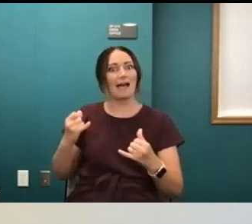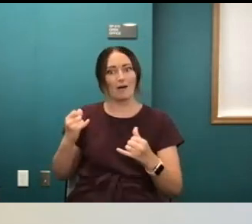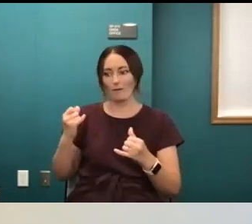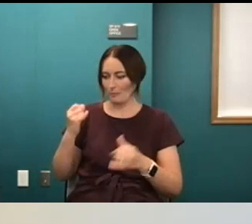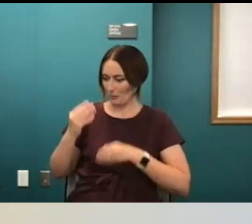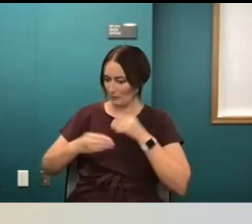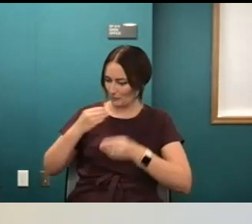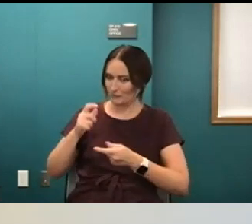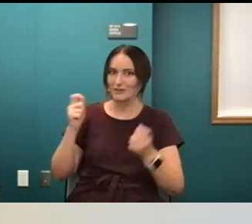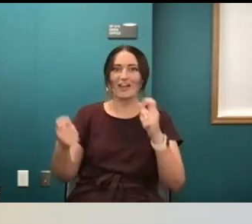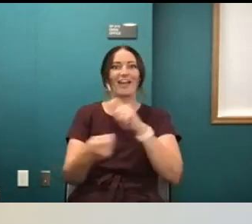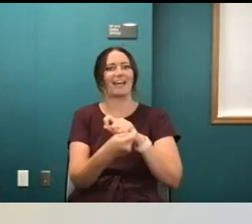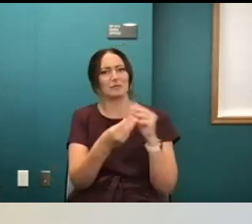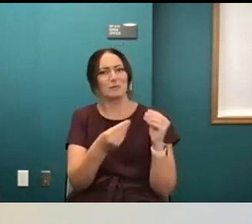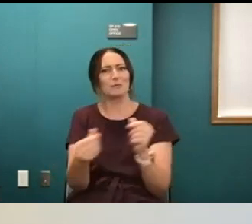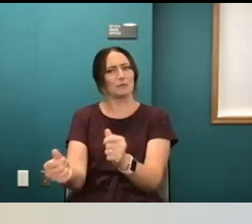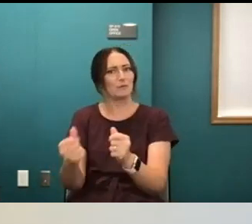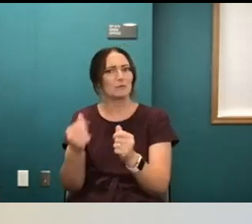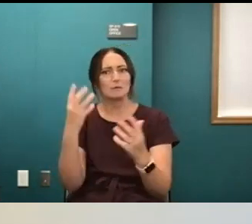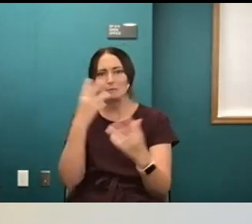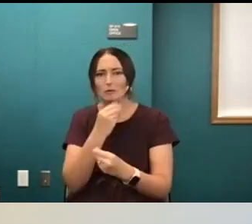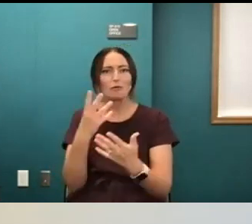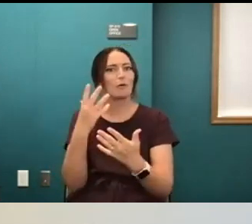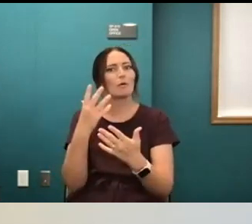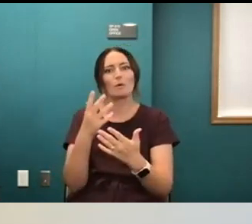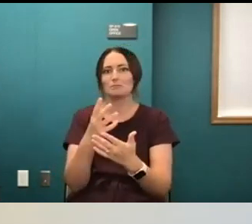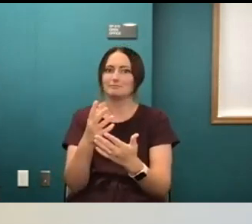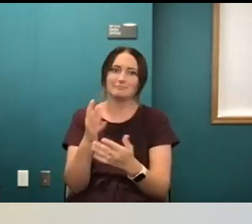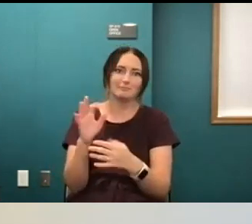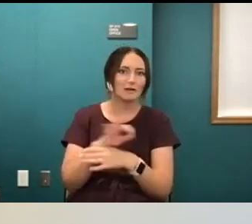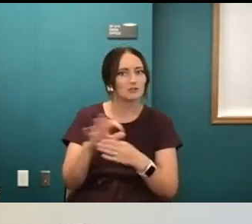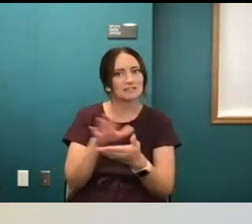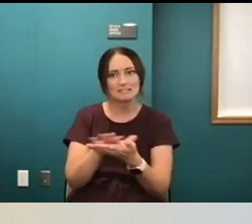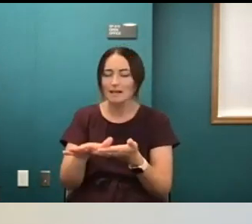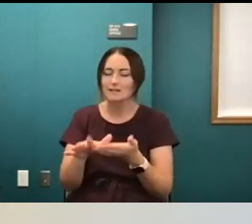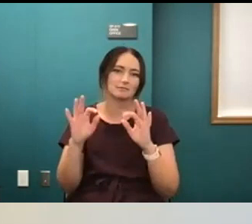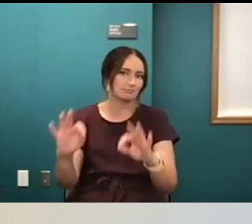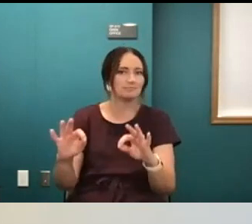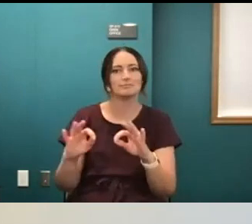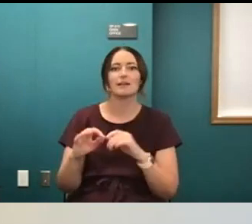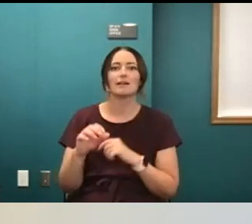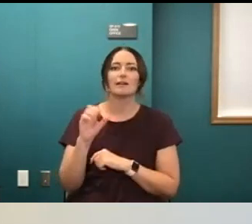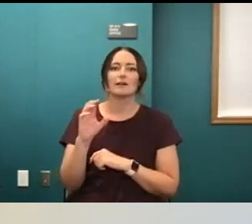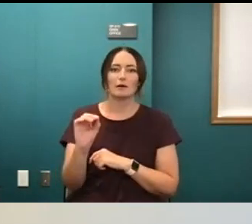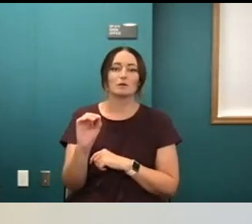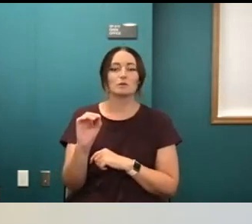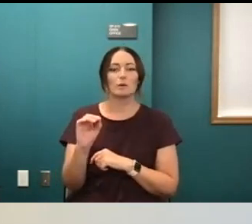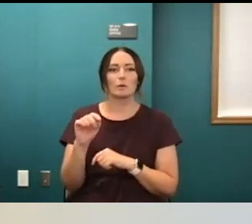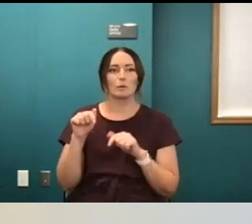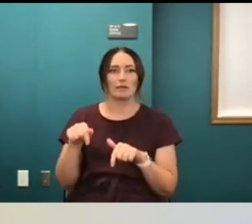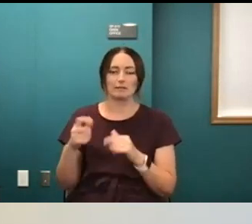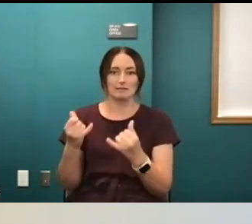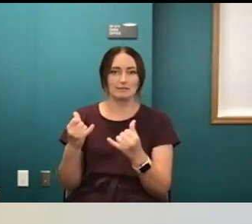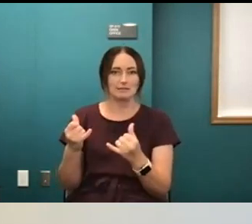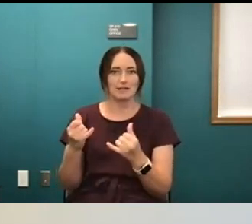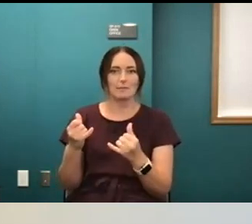streamlined. There's a lot more material there now, and it's organized a little bit more intuitively. So this is a little bit